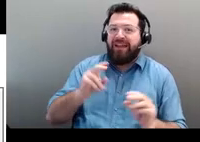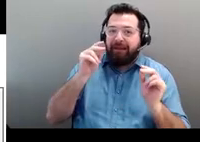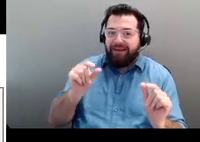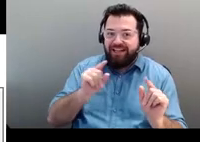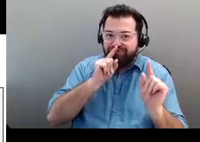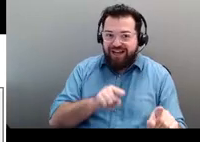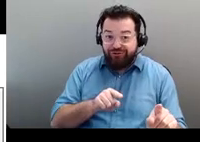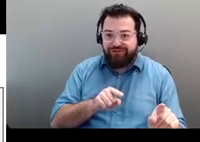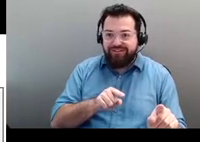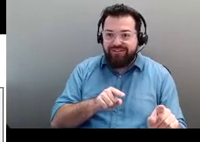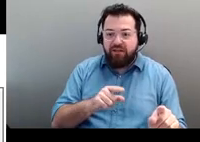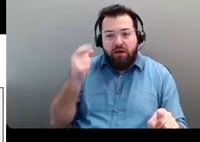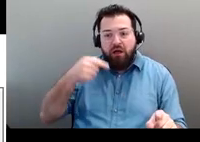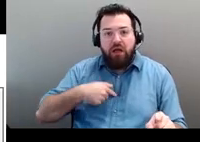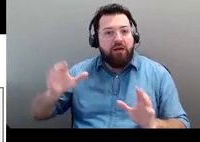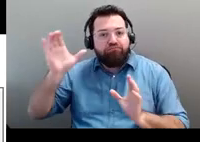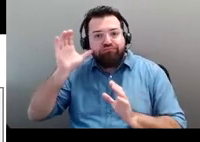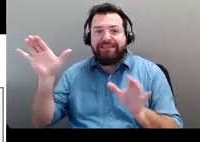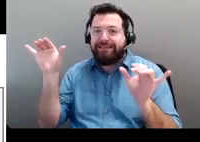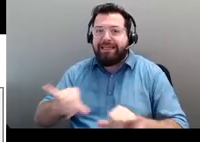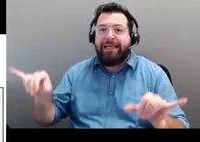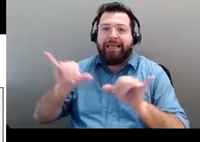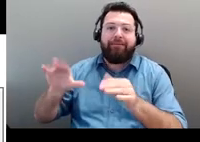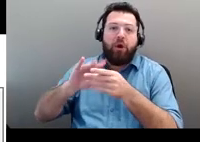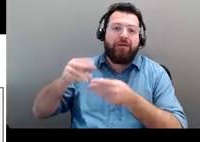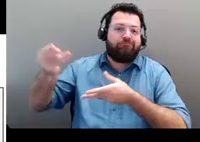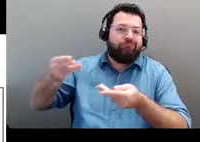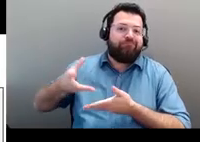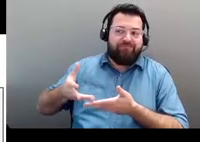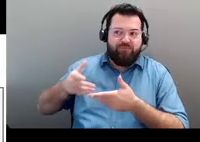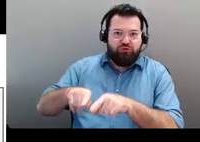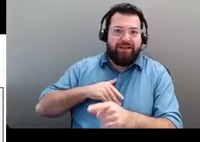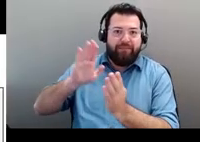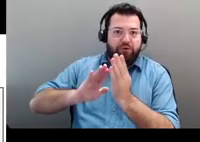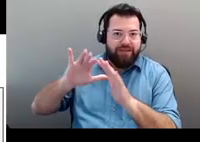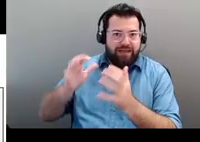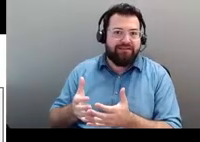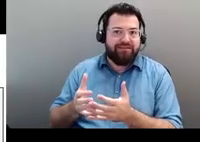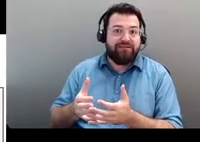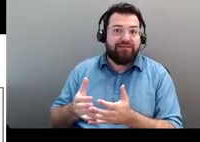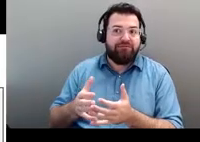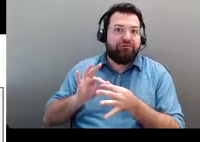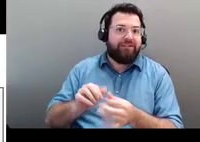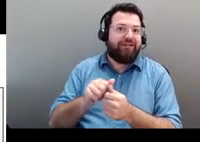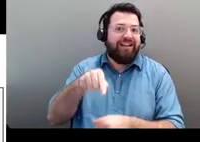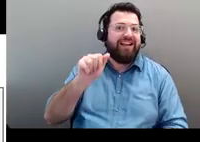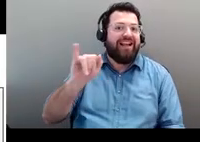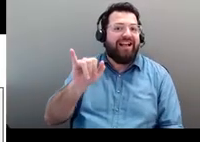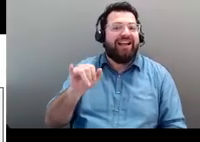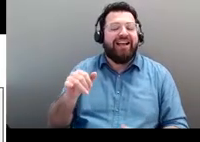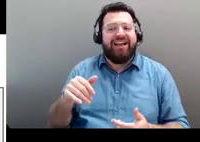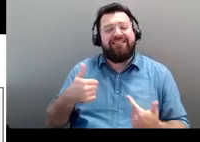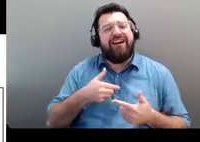hear the same thing in my in-person classes about AI. Now, and I tell my classes